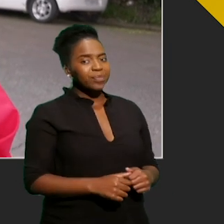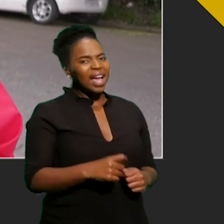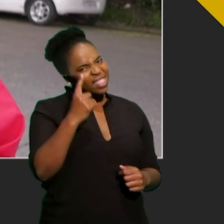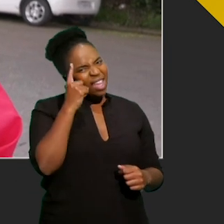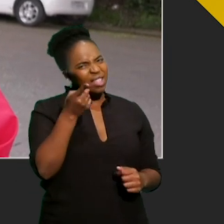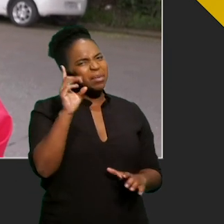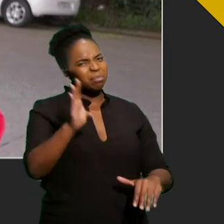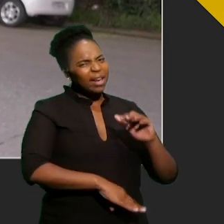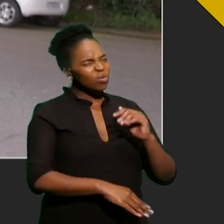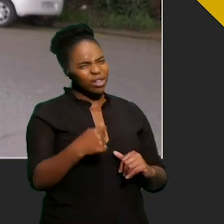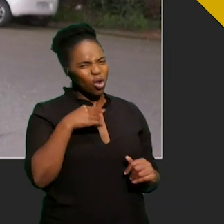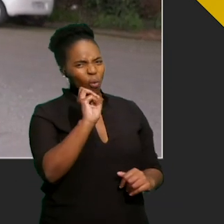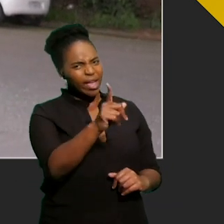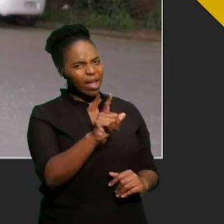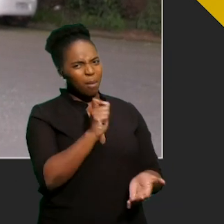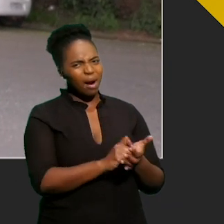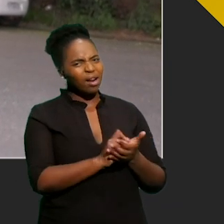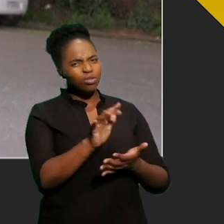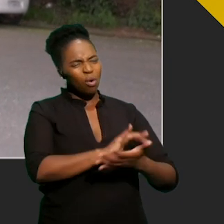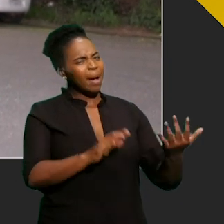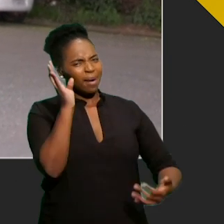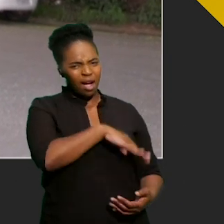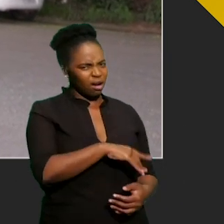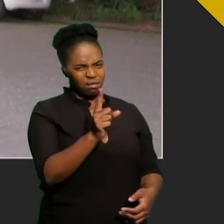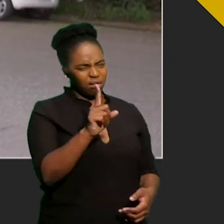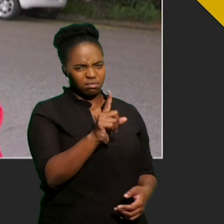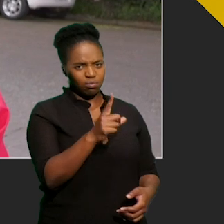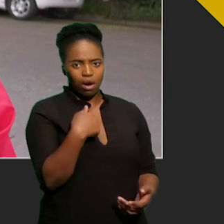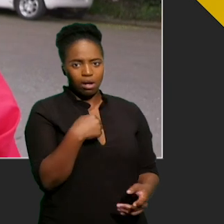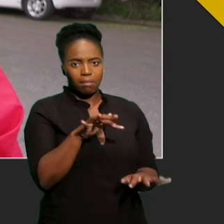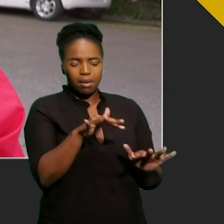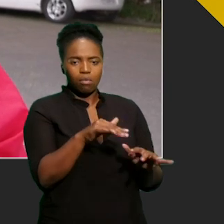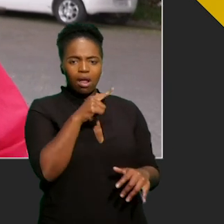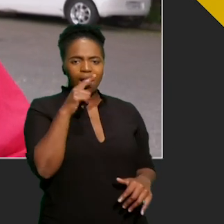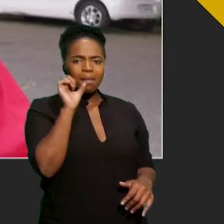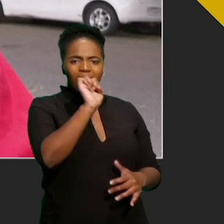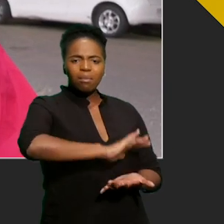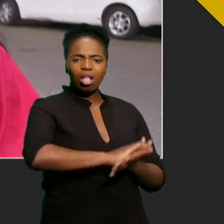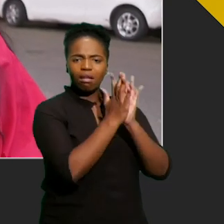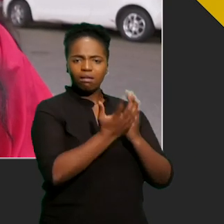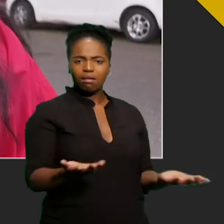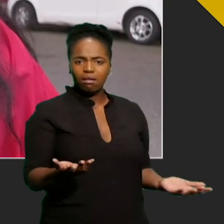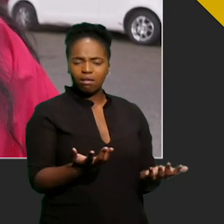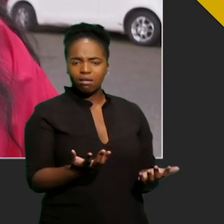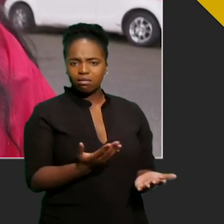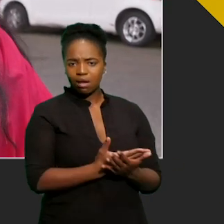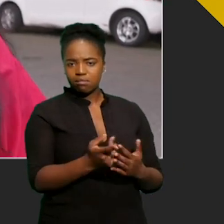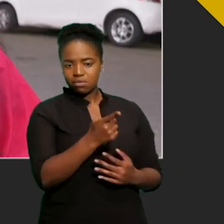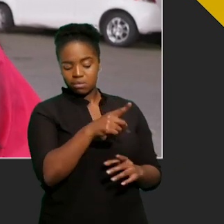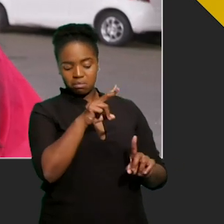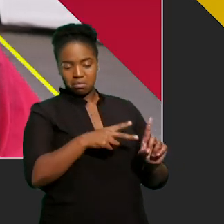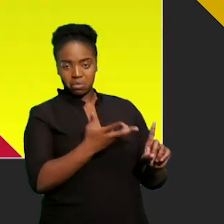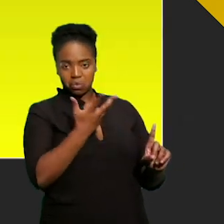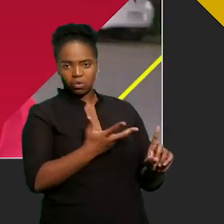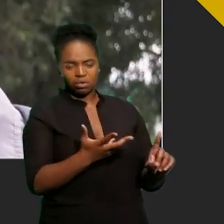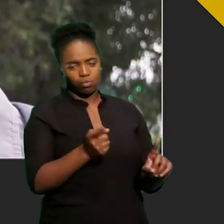get in trouble, because it's not okay to like give out information that's not true. It can get people in trouble, like it can give people false impressions of stuff, so